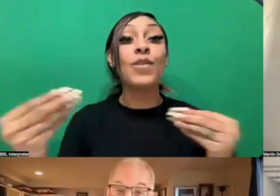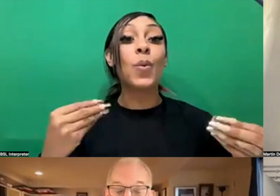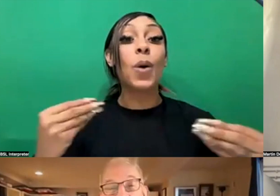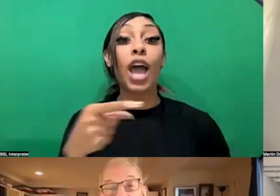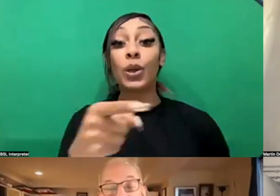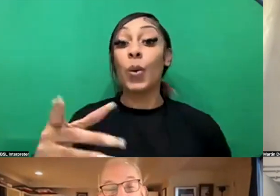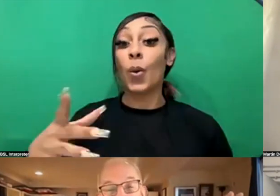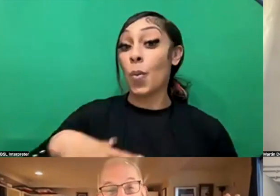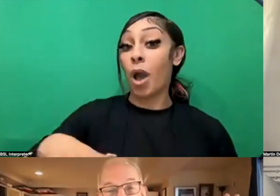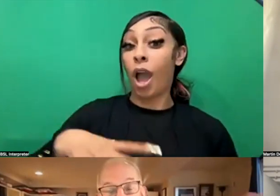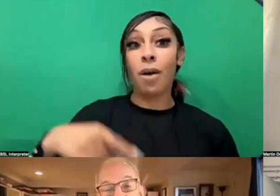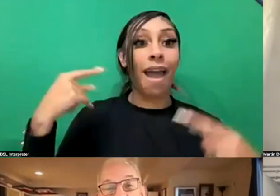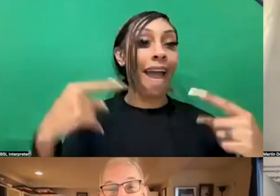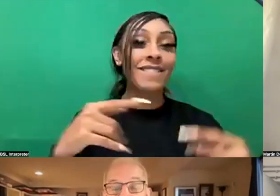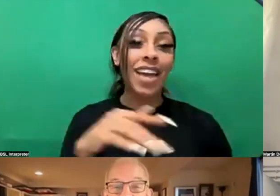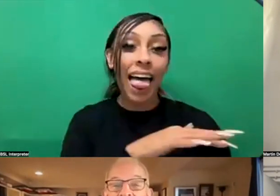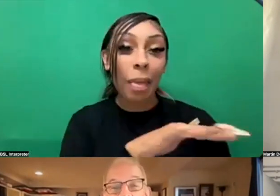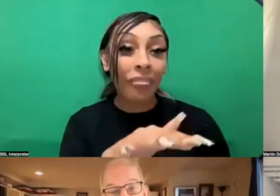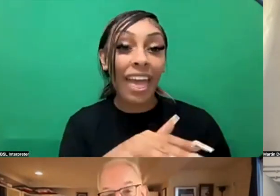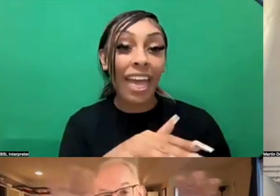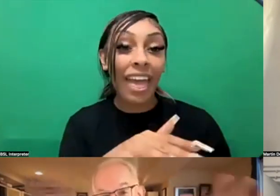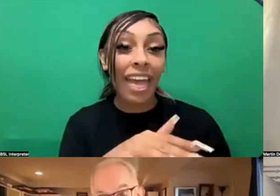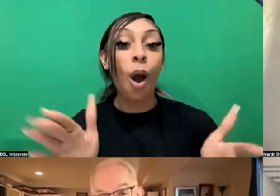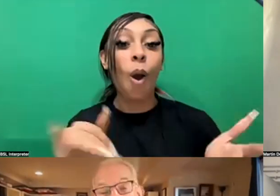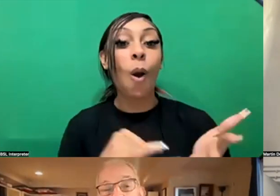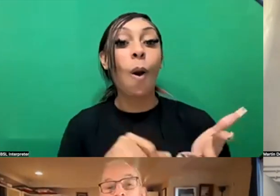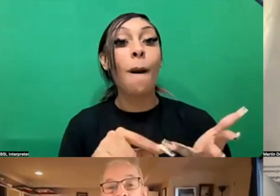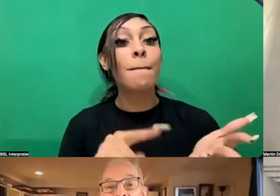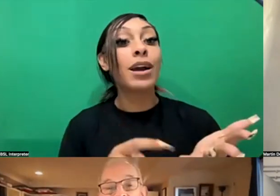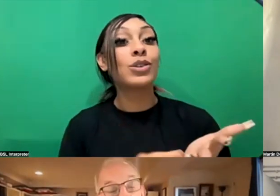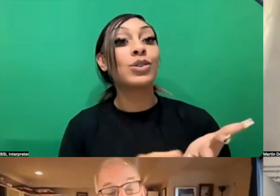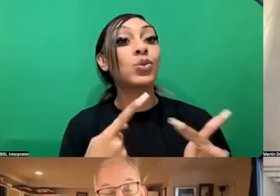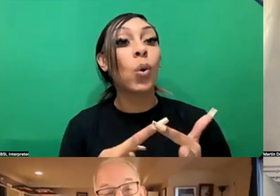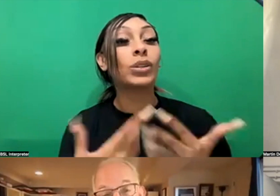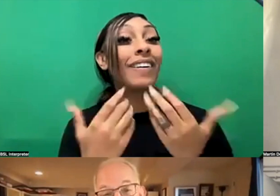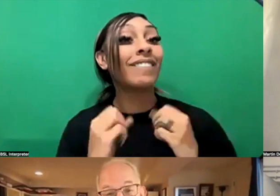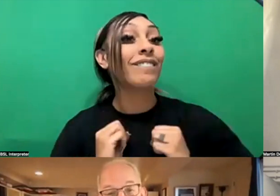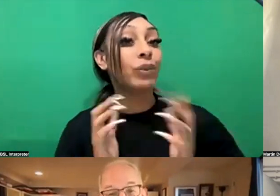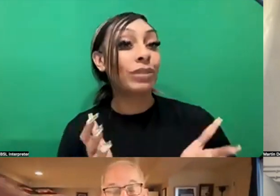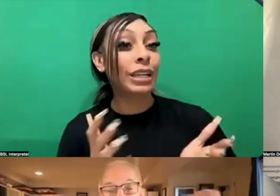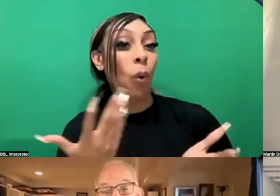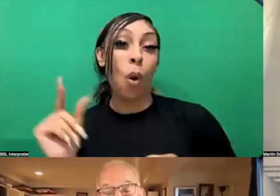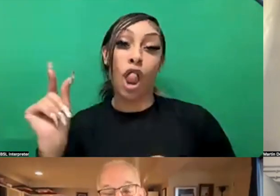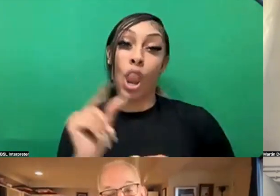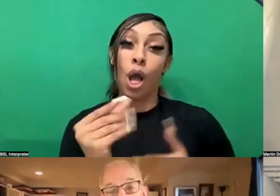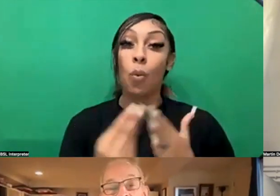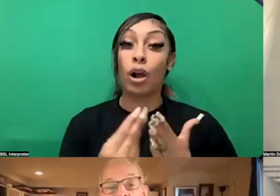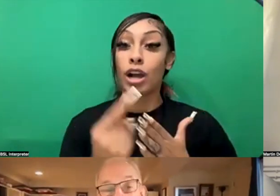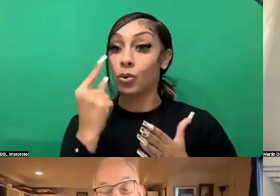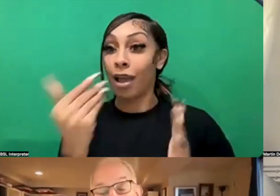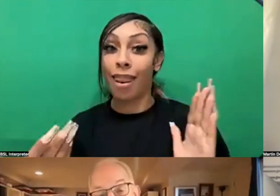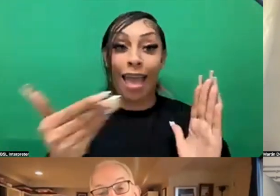want is available either open source free or for a low cost, and you can add these little bits and pieces